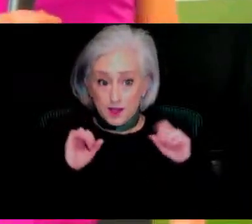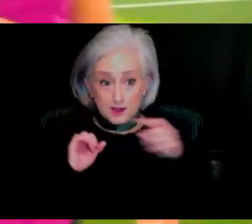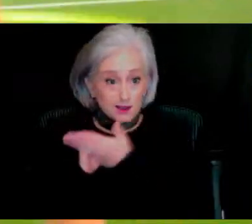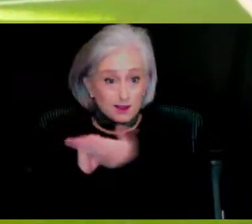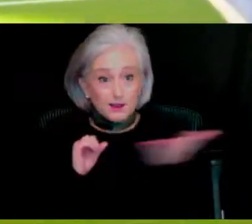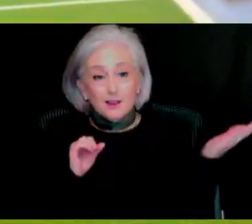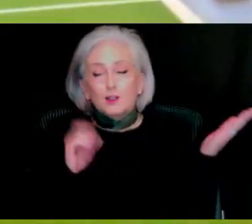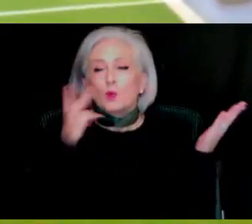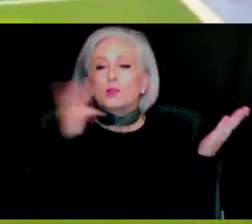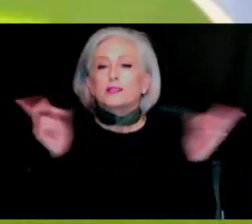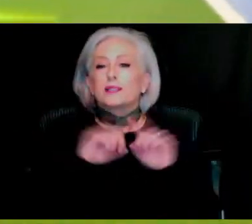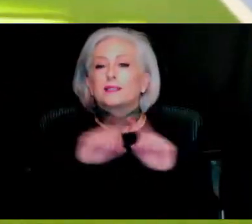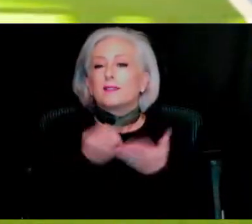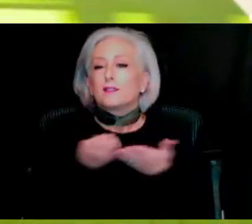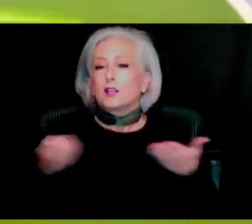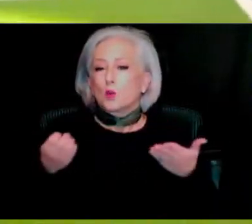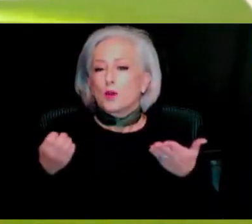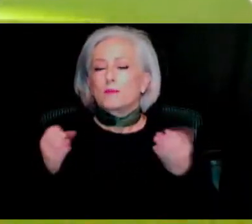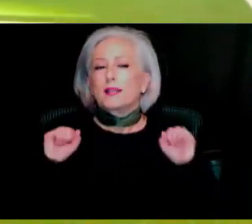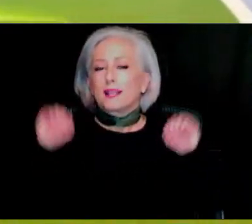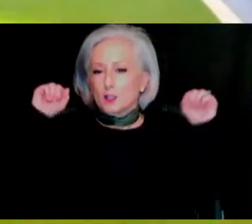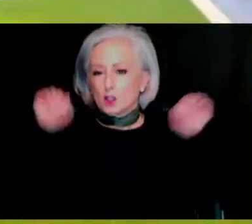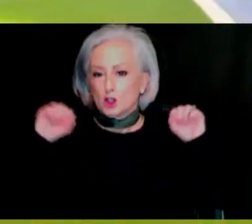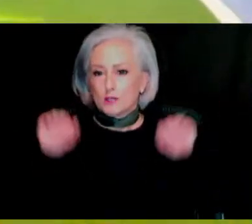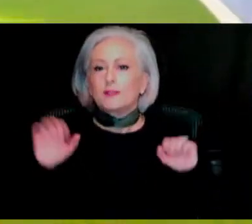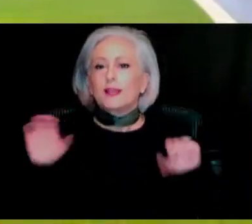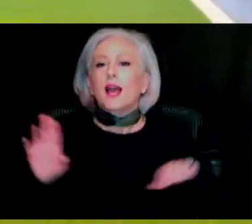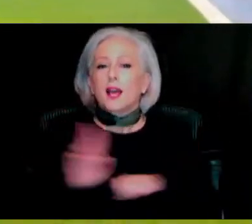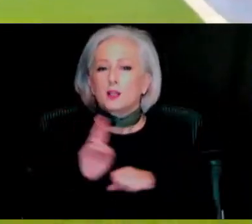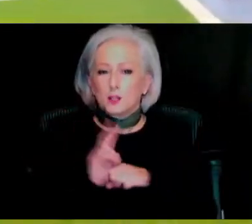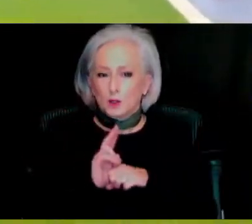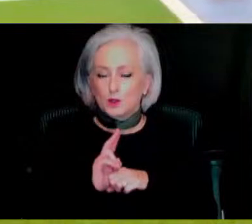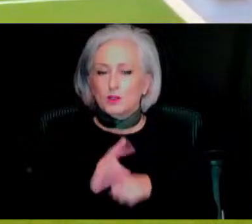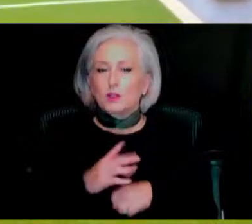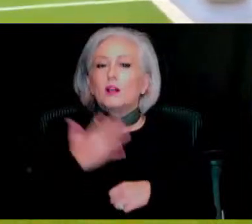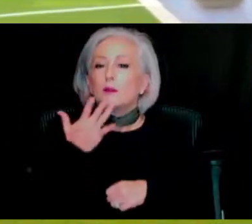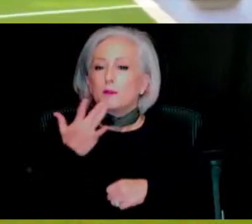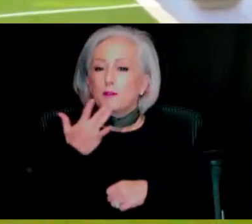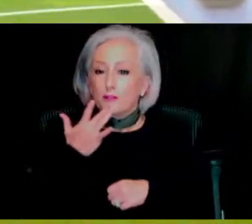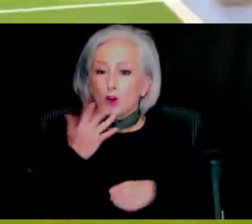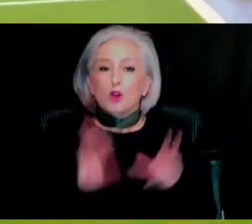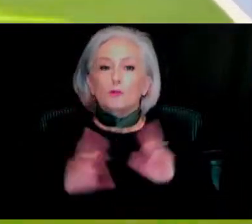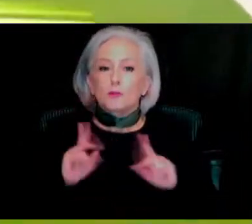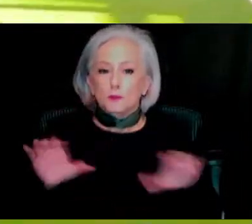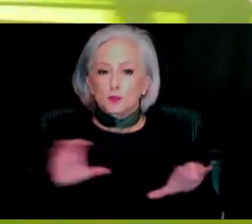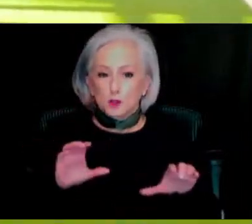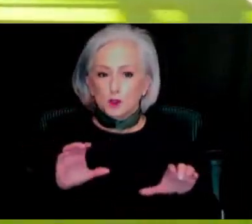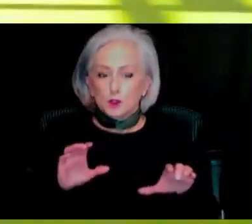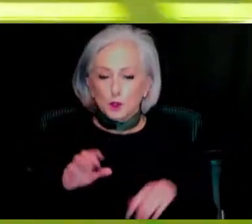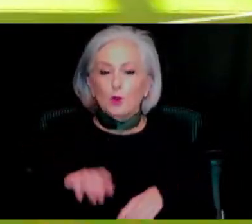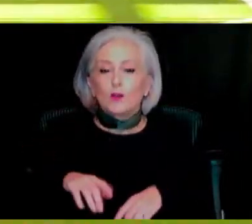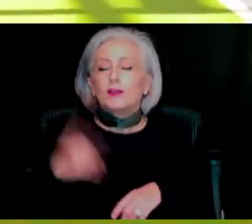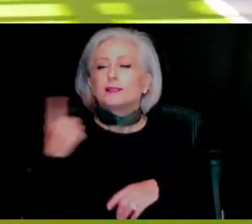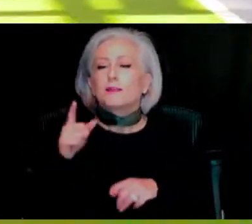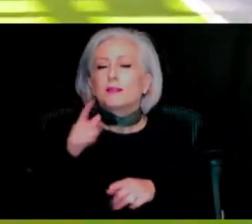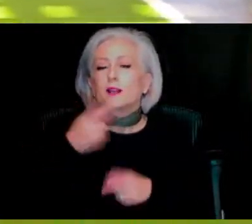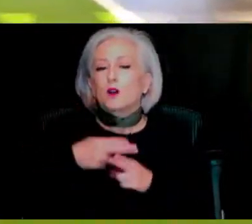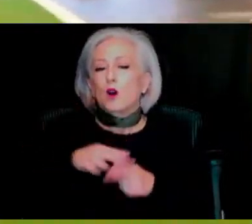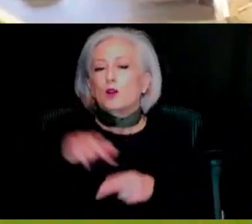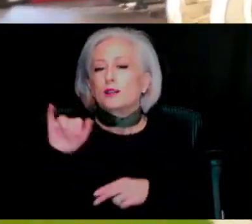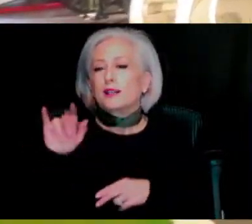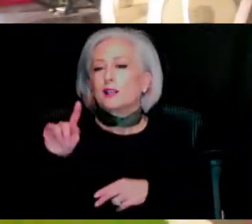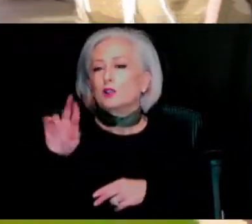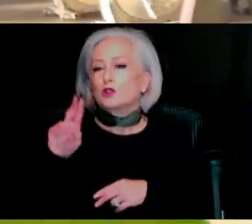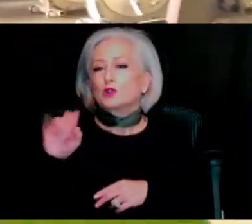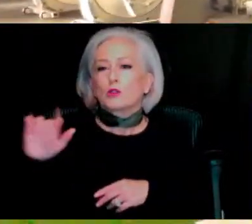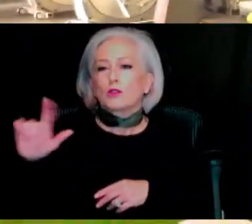cardio machines that you can use. We like to have people do interval training. So with an interval training situation, you